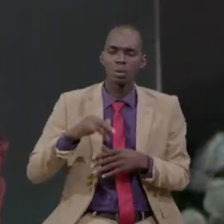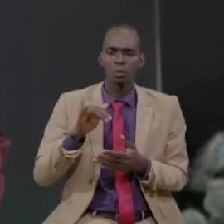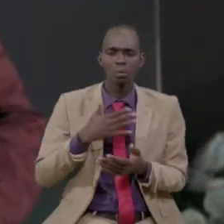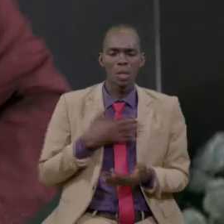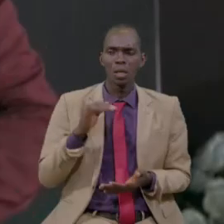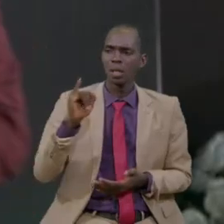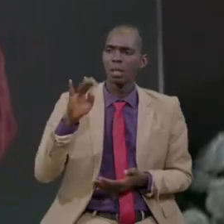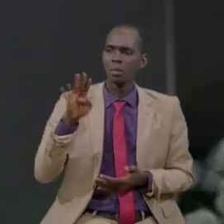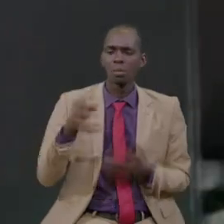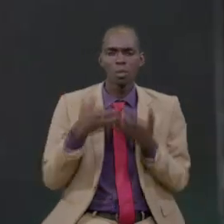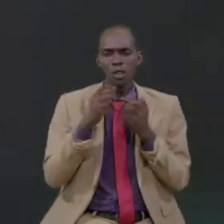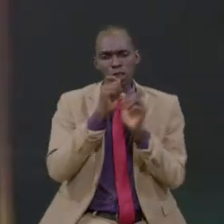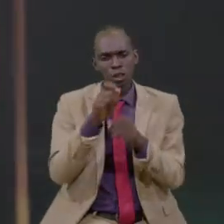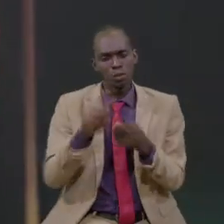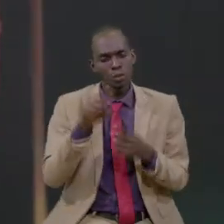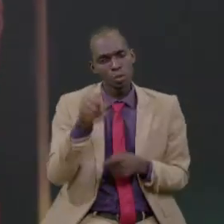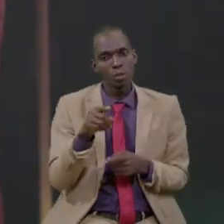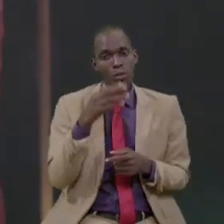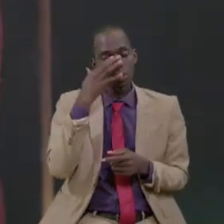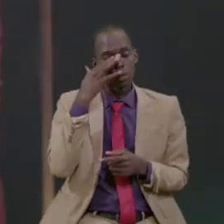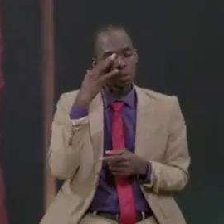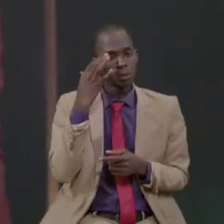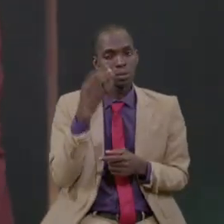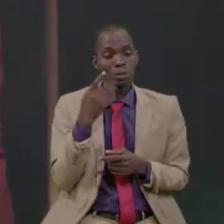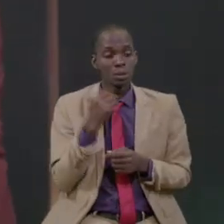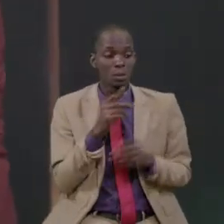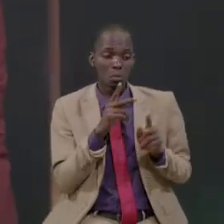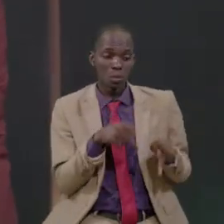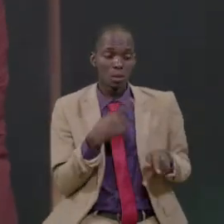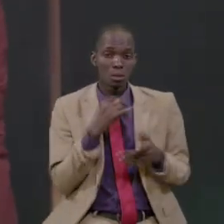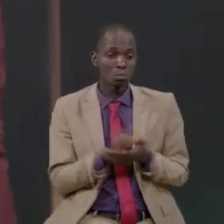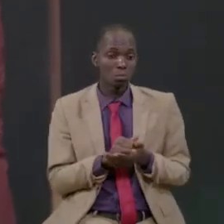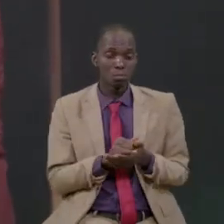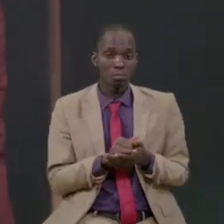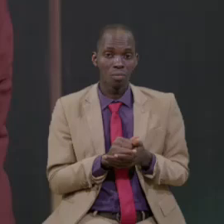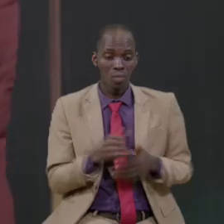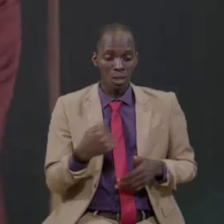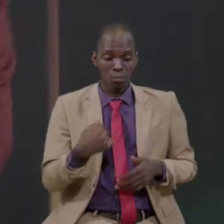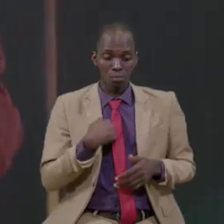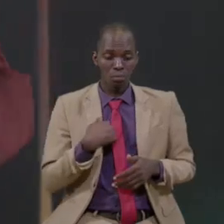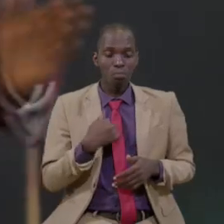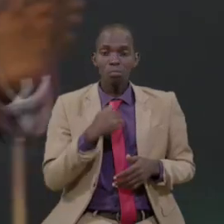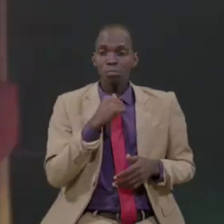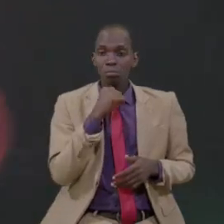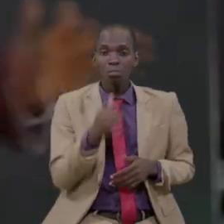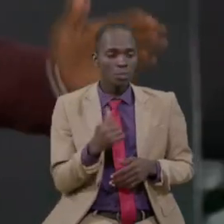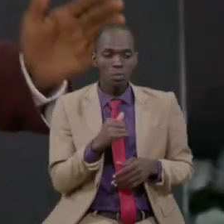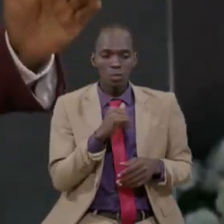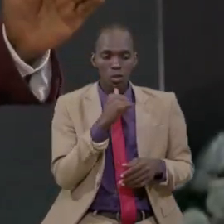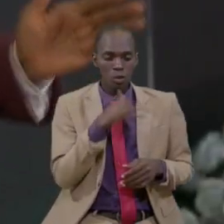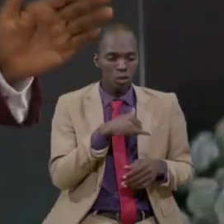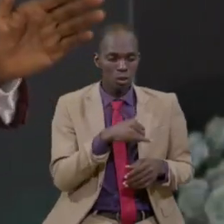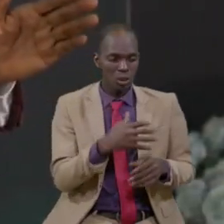know, Pastor, I had not taken this other woman when I sent